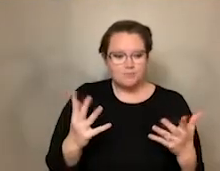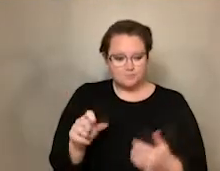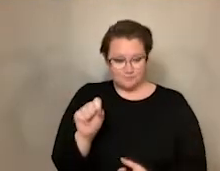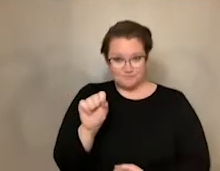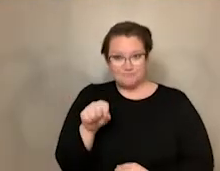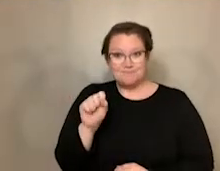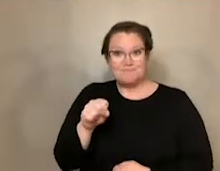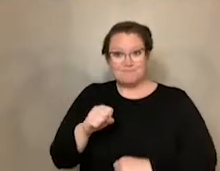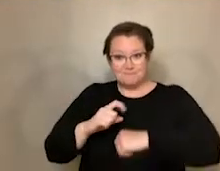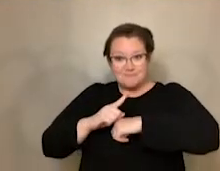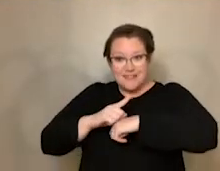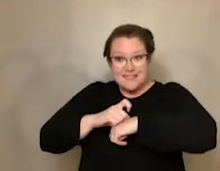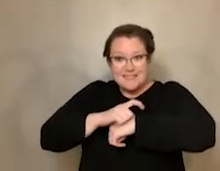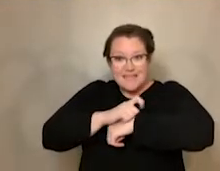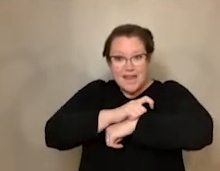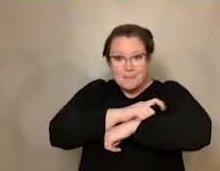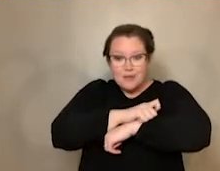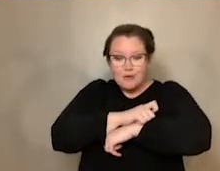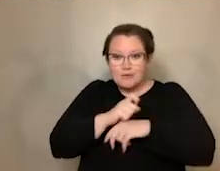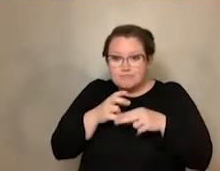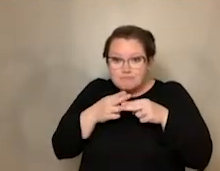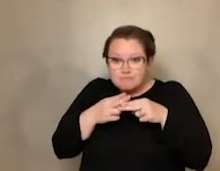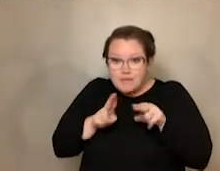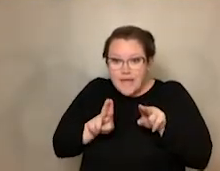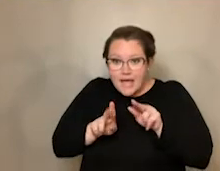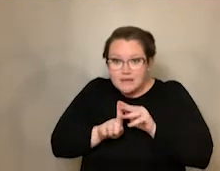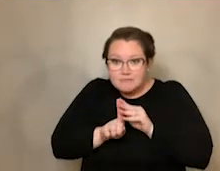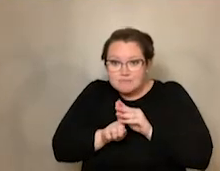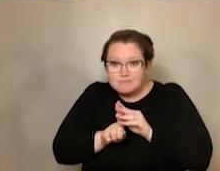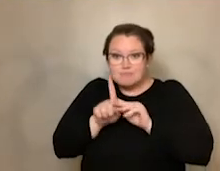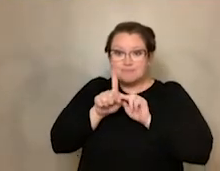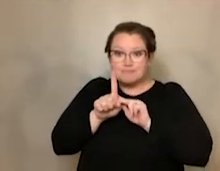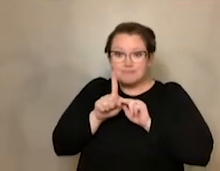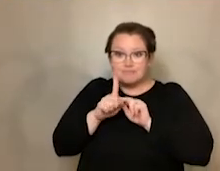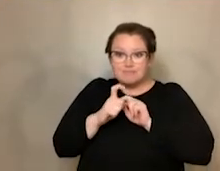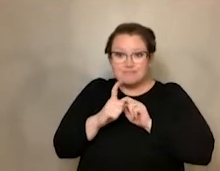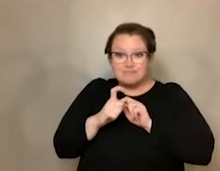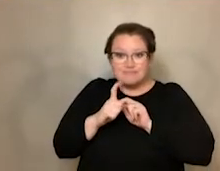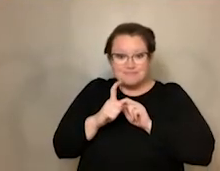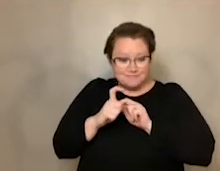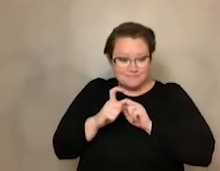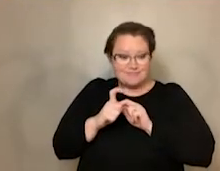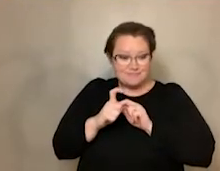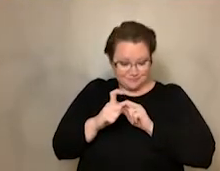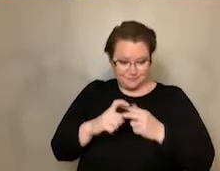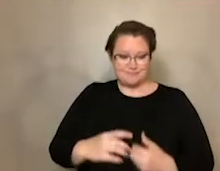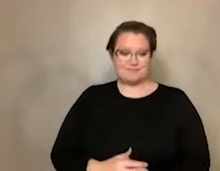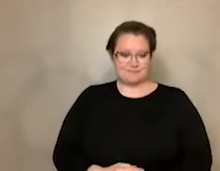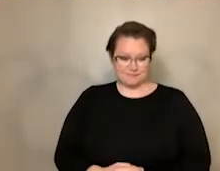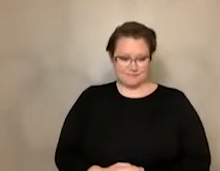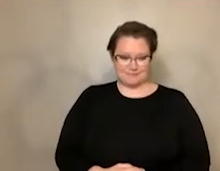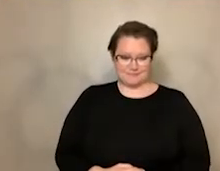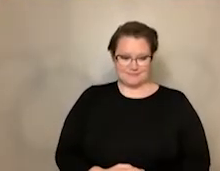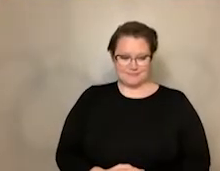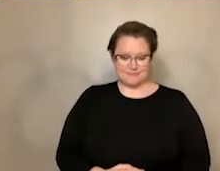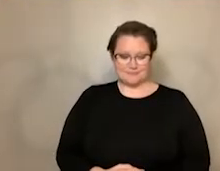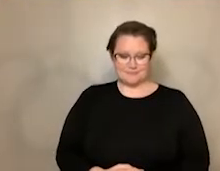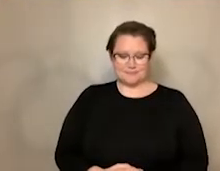Yes, then that's when the caterpillar came out of its egg. El sol salió y después, ¿qué